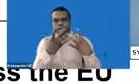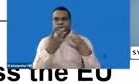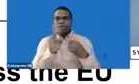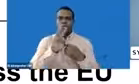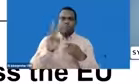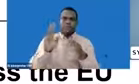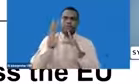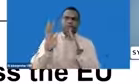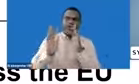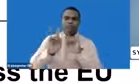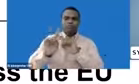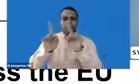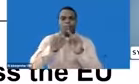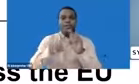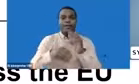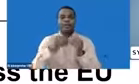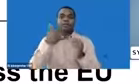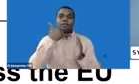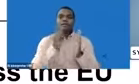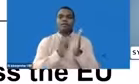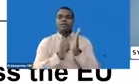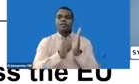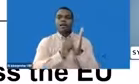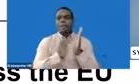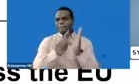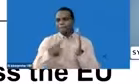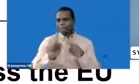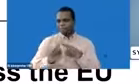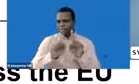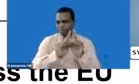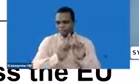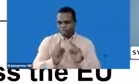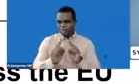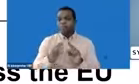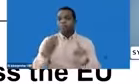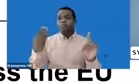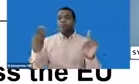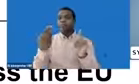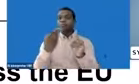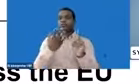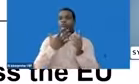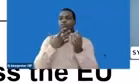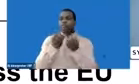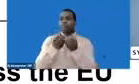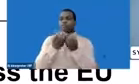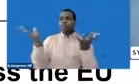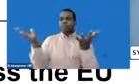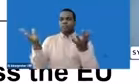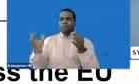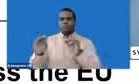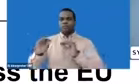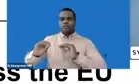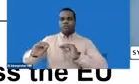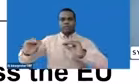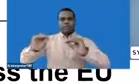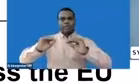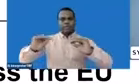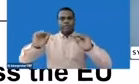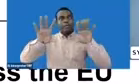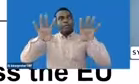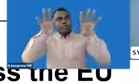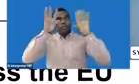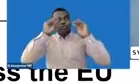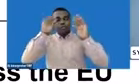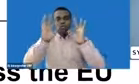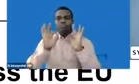And furthermore, it is applicable to various levels of information and communication technologies